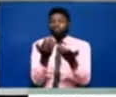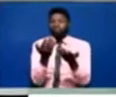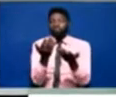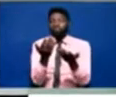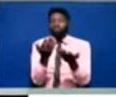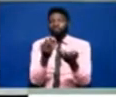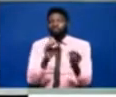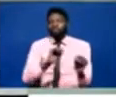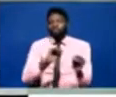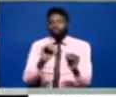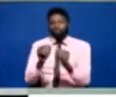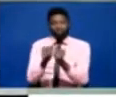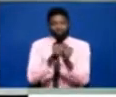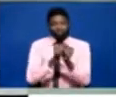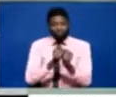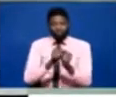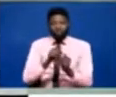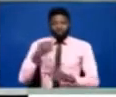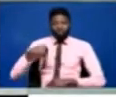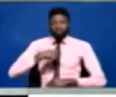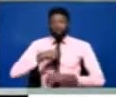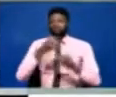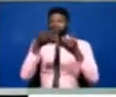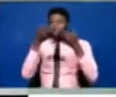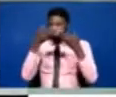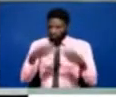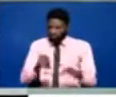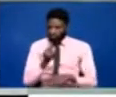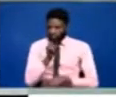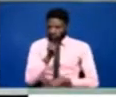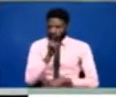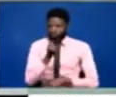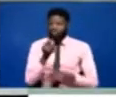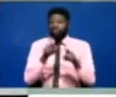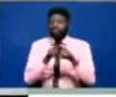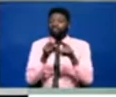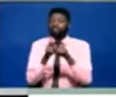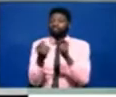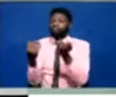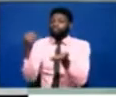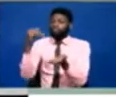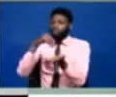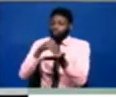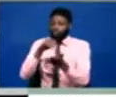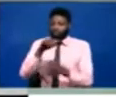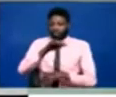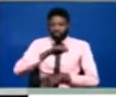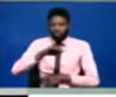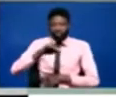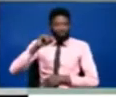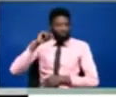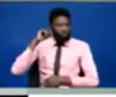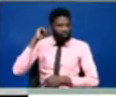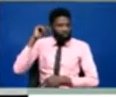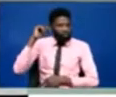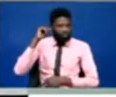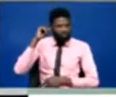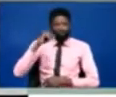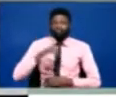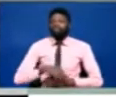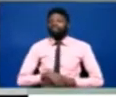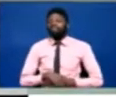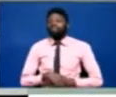move together. Mm. That's where we lost it. Mm-hmm. And then coming back now to the politics, you know,